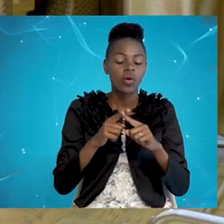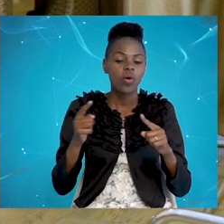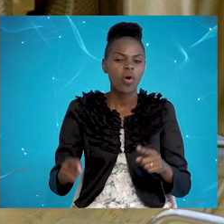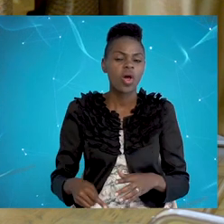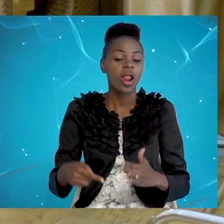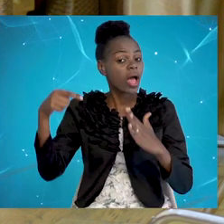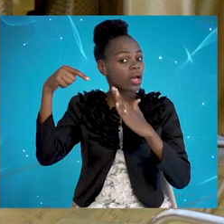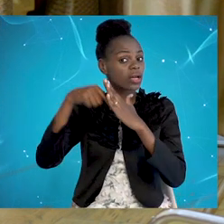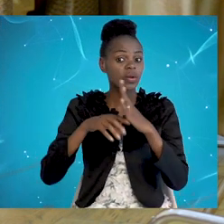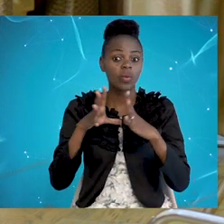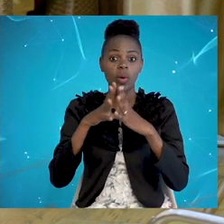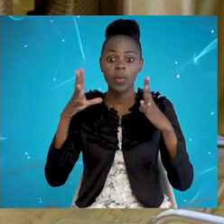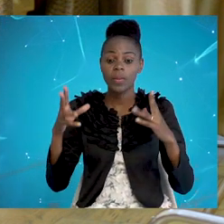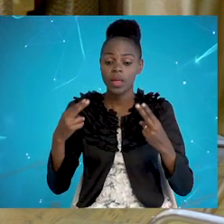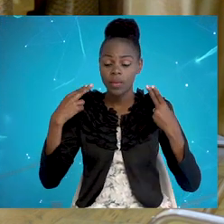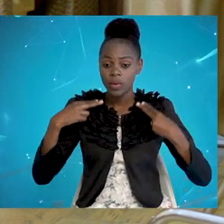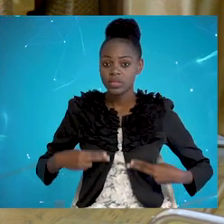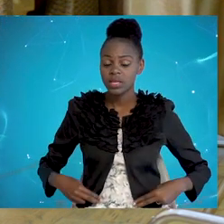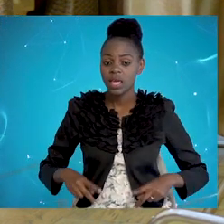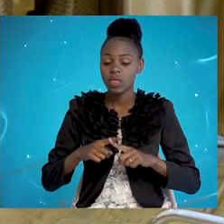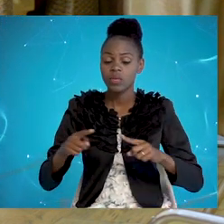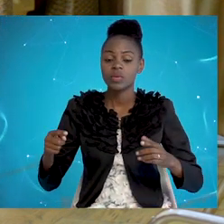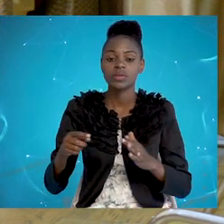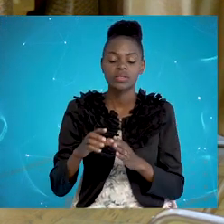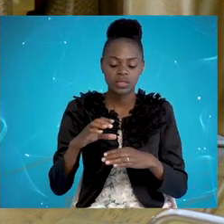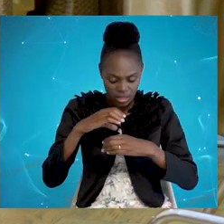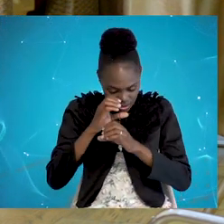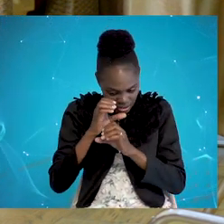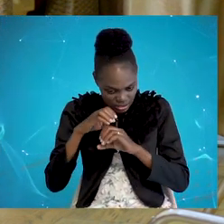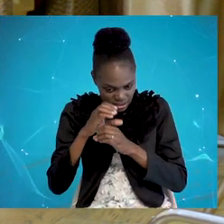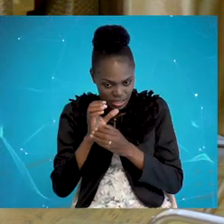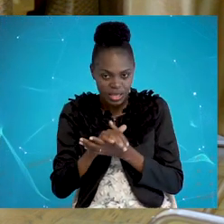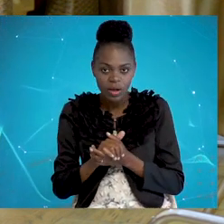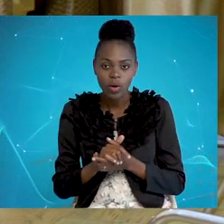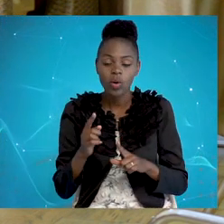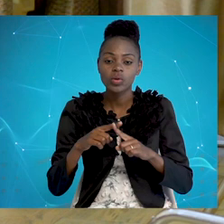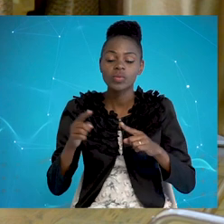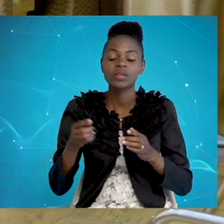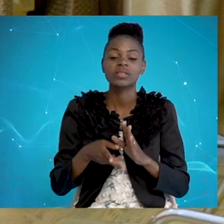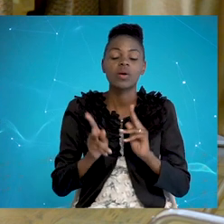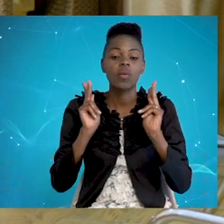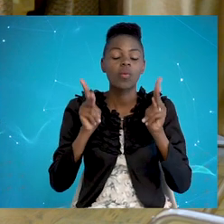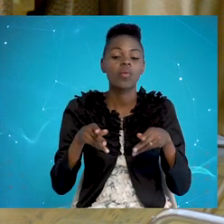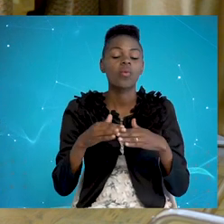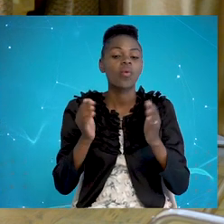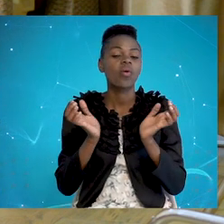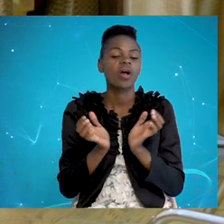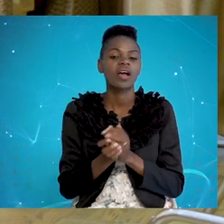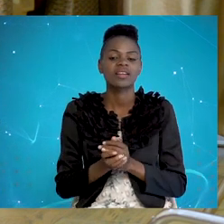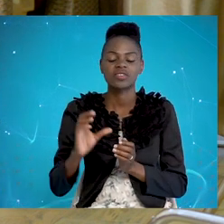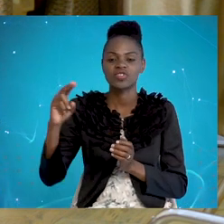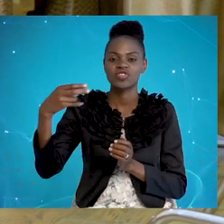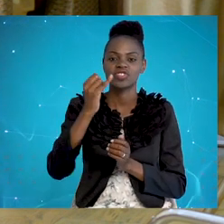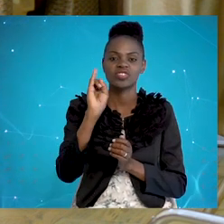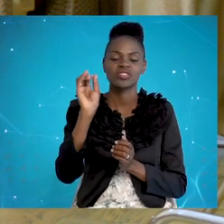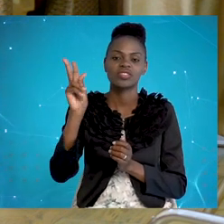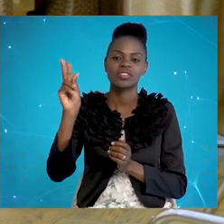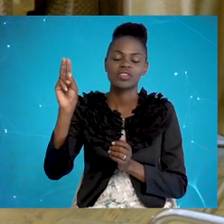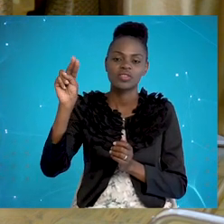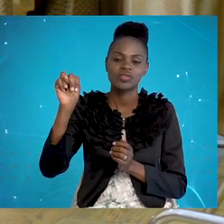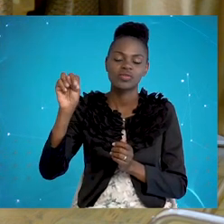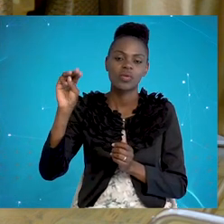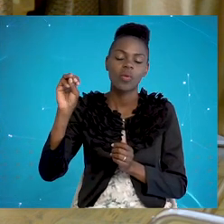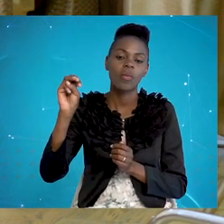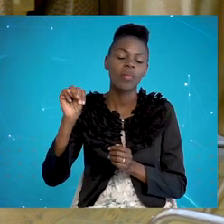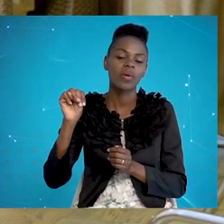Malawi Liverpool Wellcome Program, MLW, as a way of bringing science to the public. I'm your host, Jisomo Chihana, and in